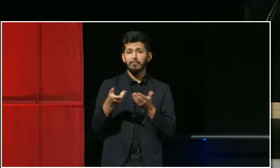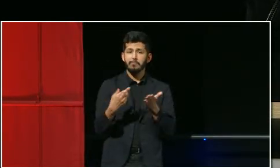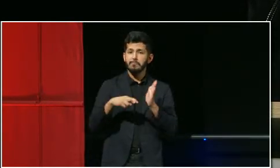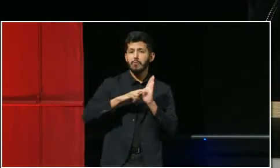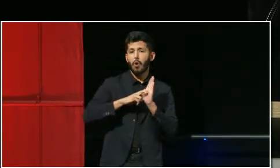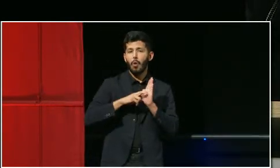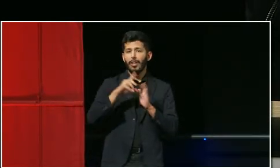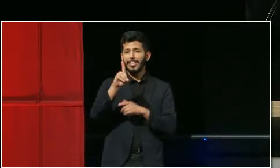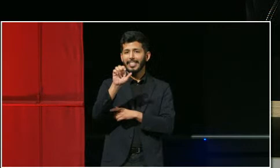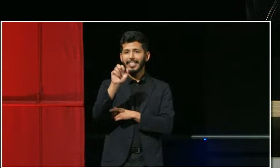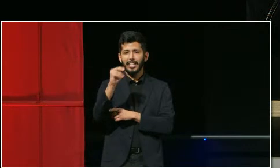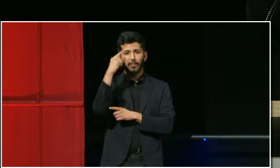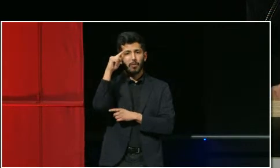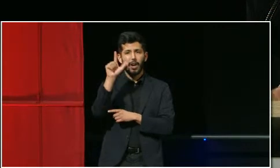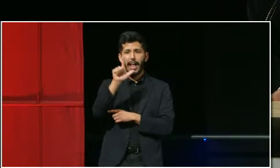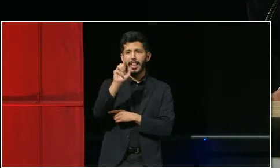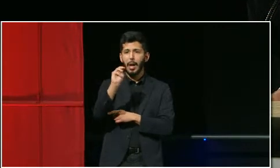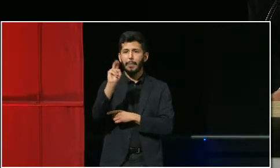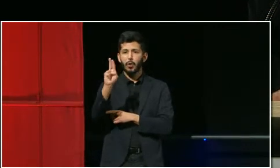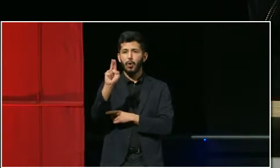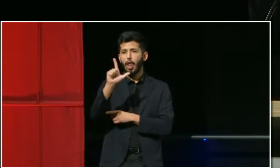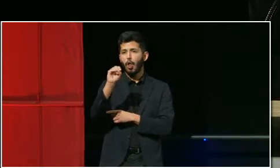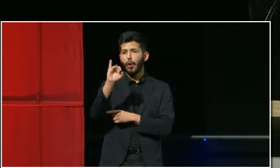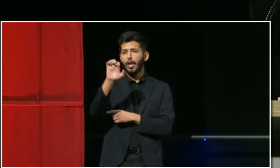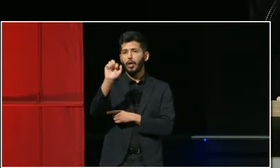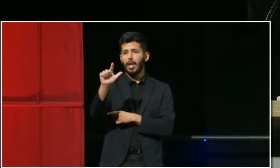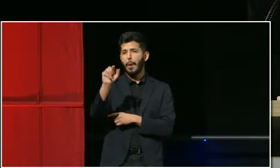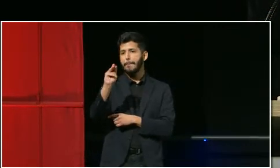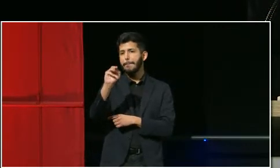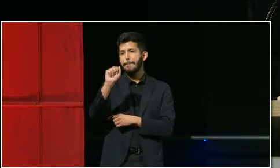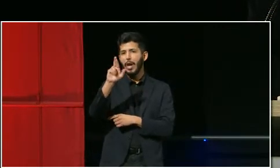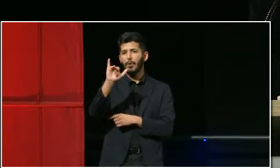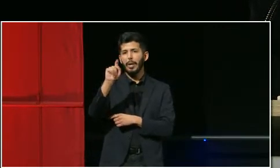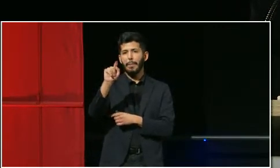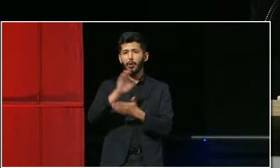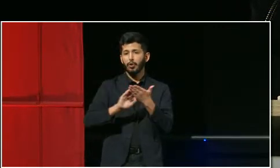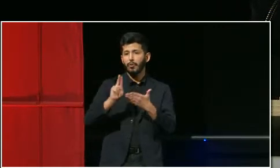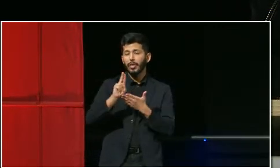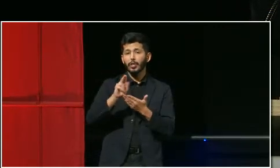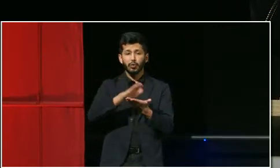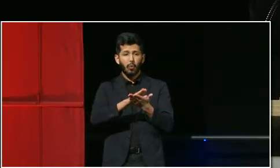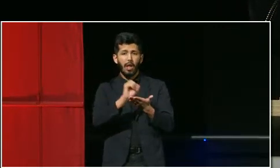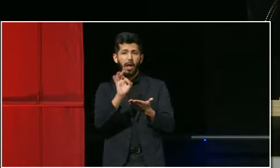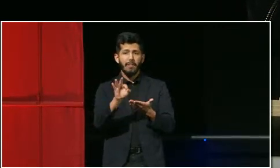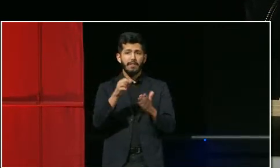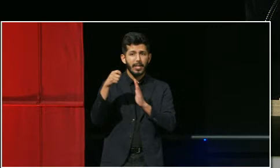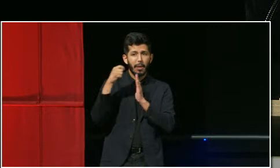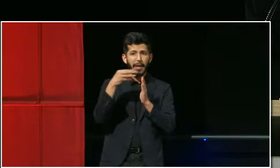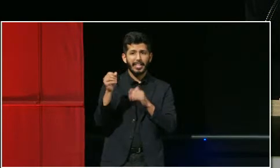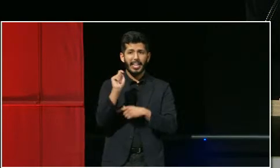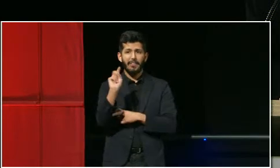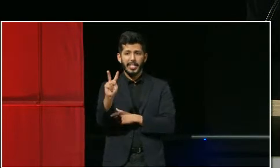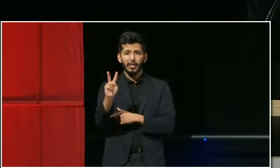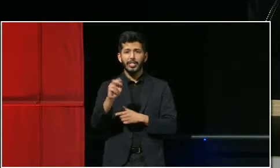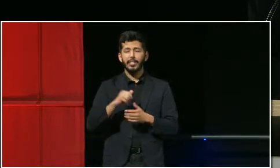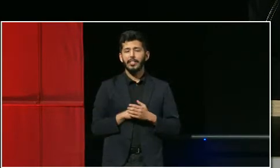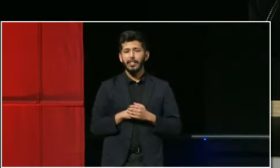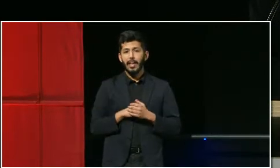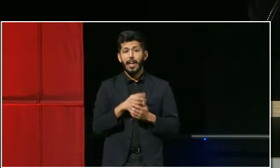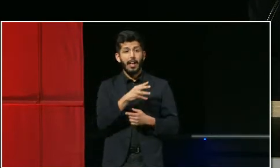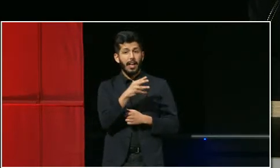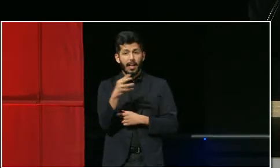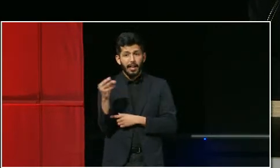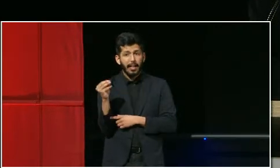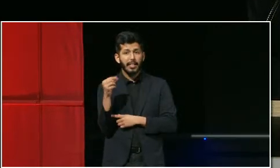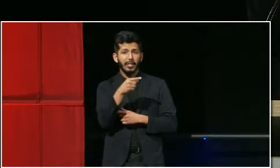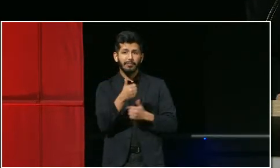the Loyola Marymount University School of Film and Television, and as